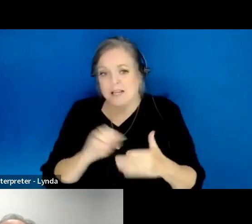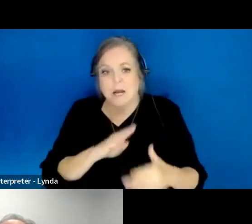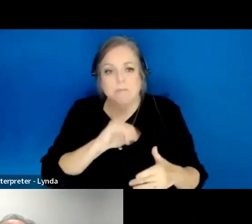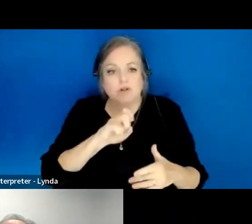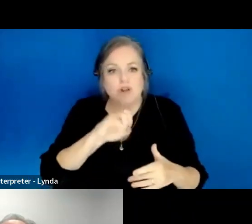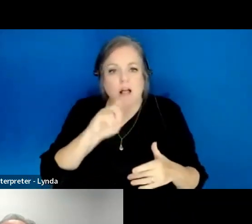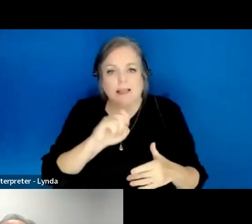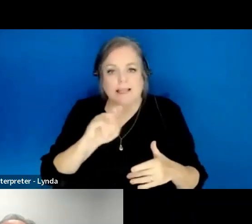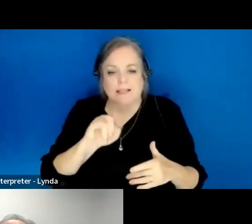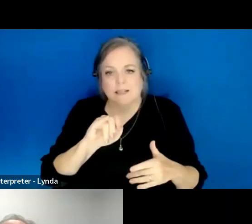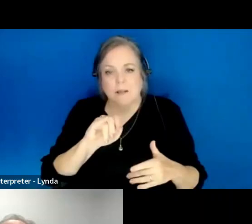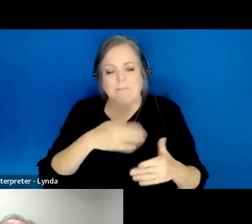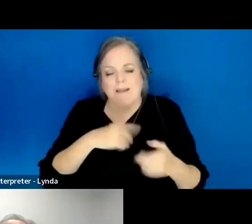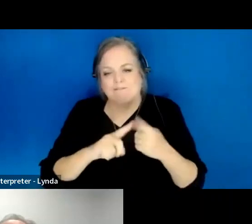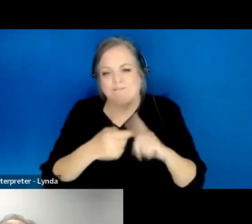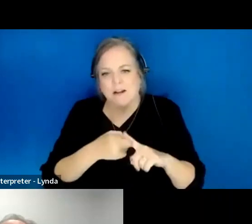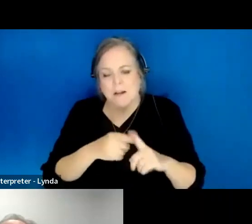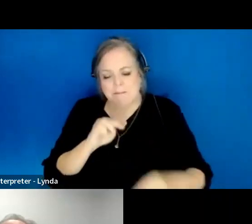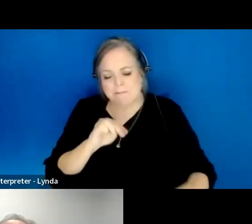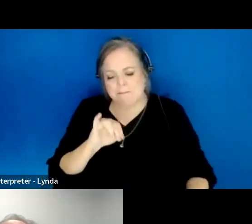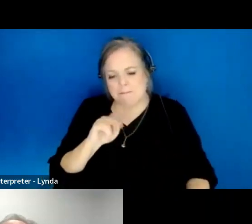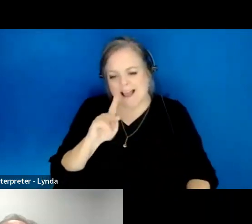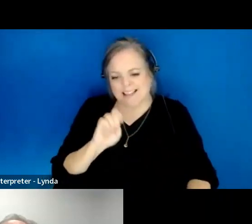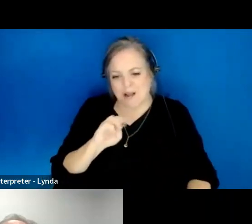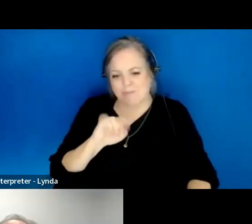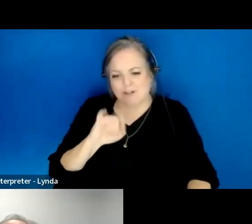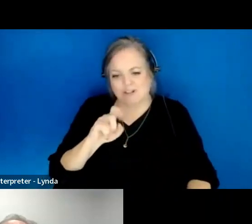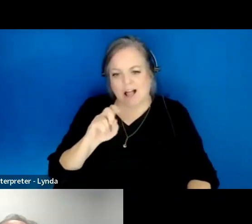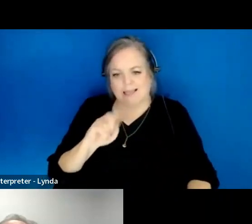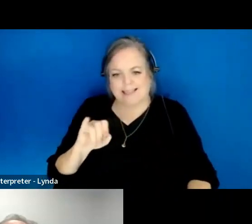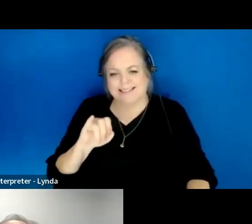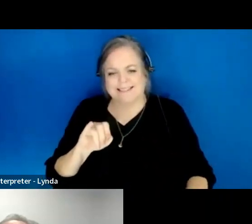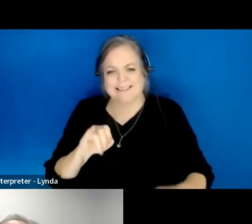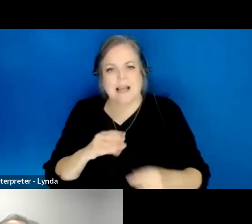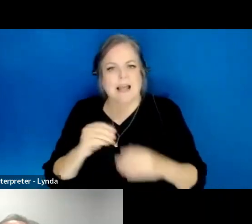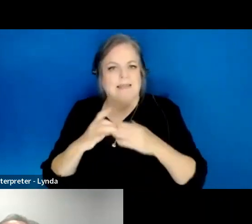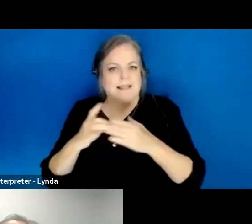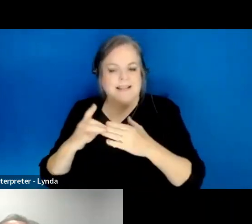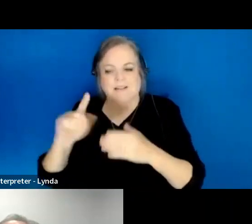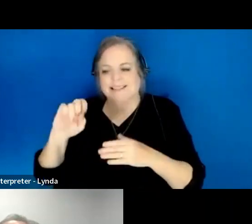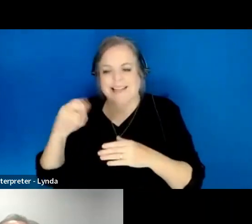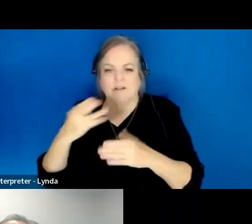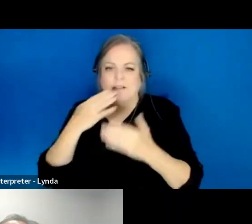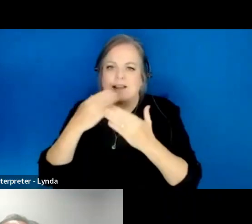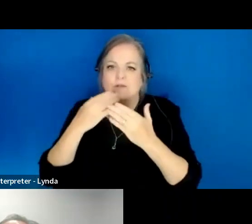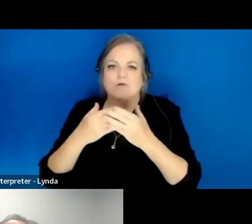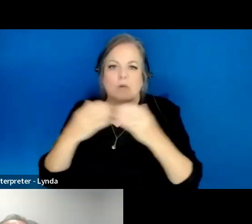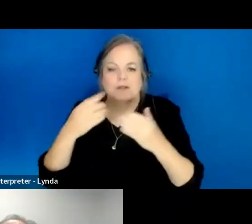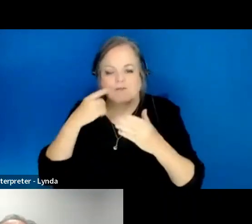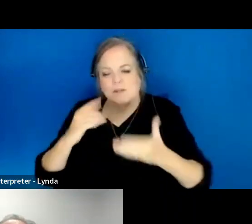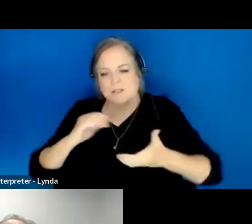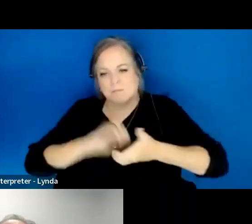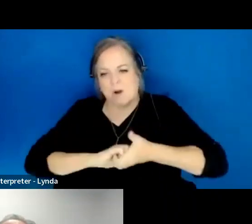Brojali, my friend Mike Brojali, and the leader of TASH. Thank you so much for this partnership